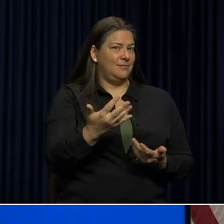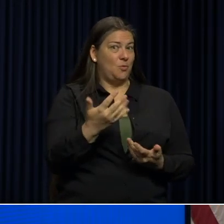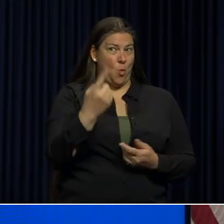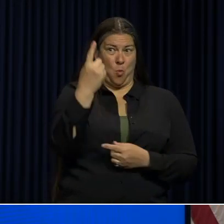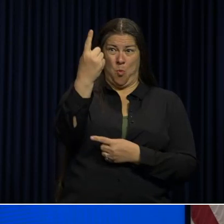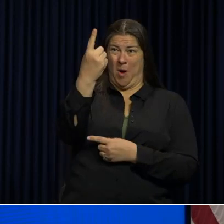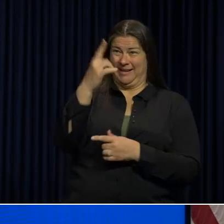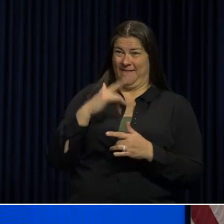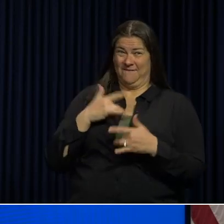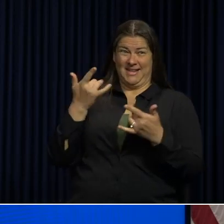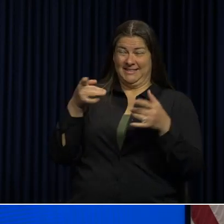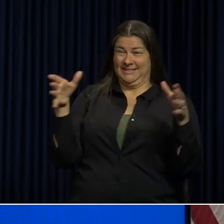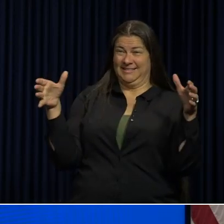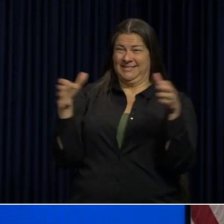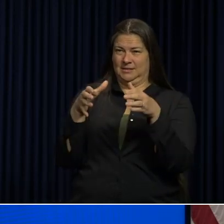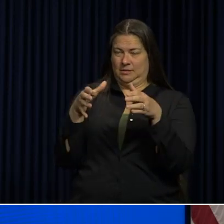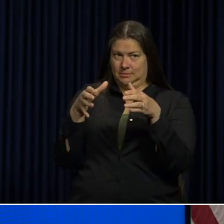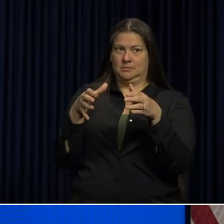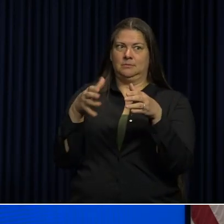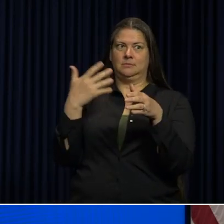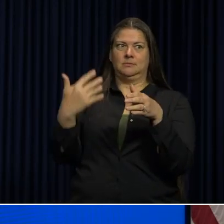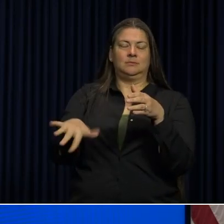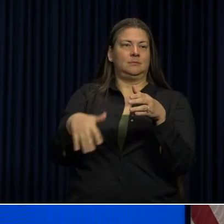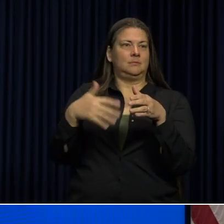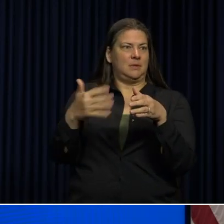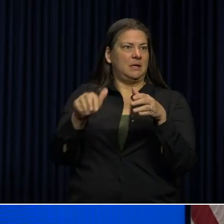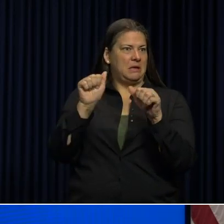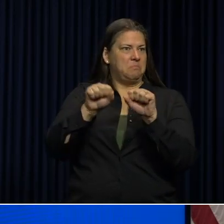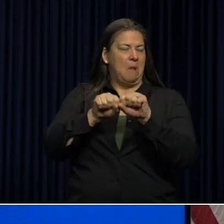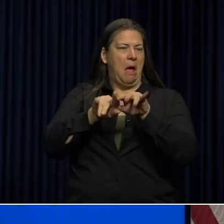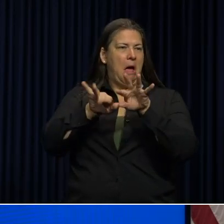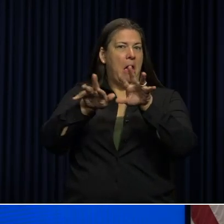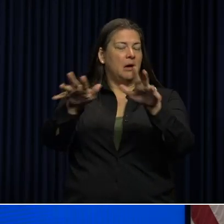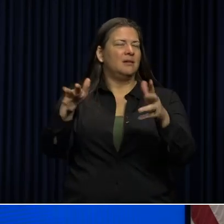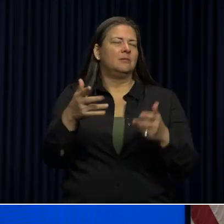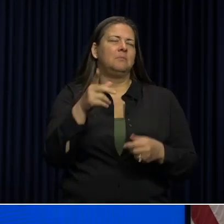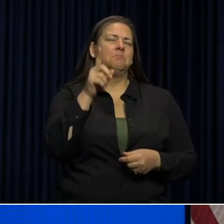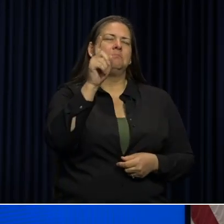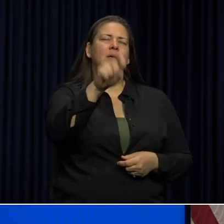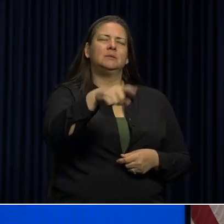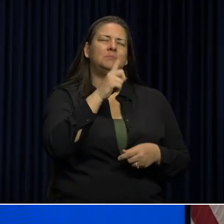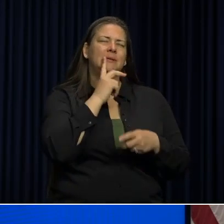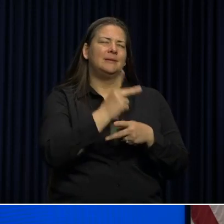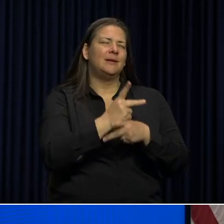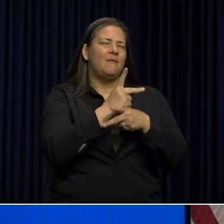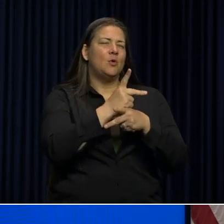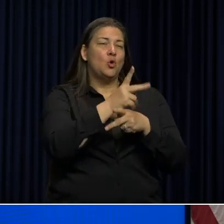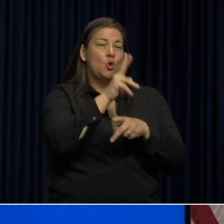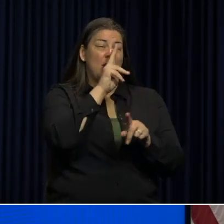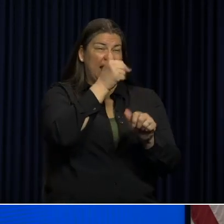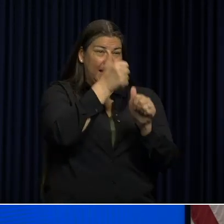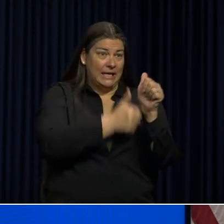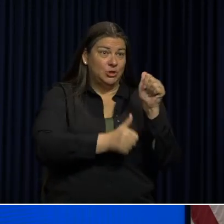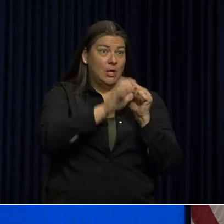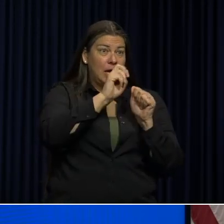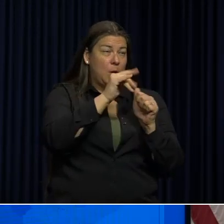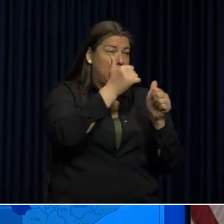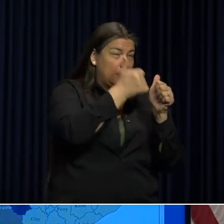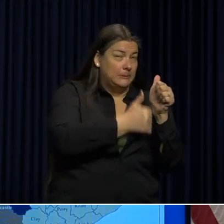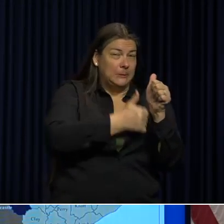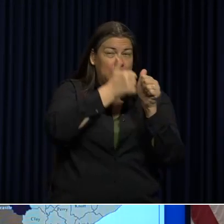event and what it can do. So I think we got to be really careful about analysis on the county level, either in the